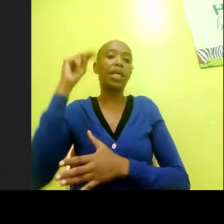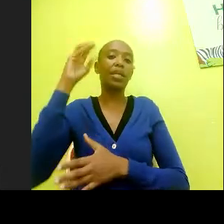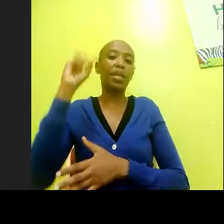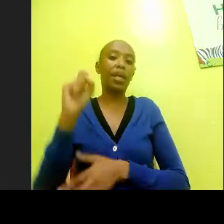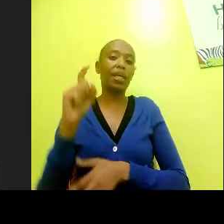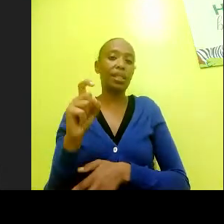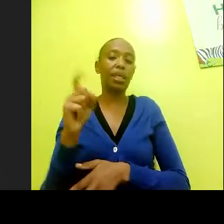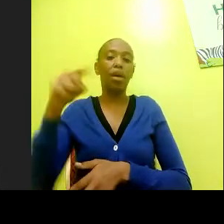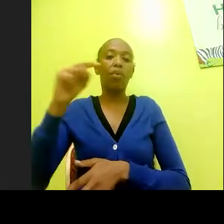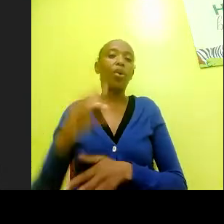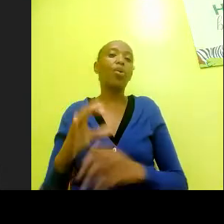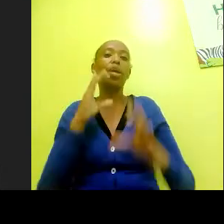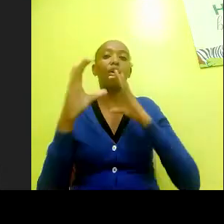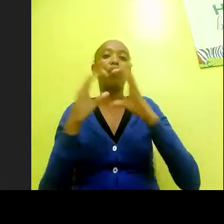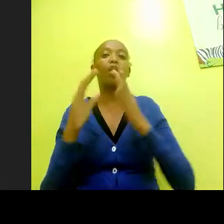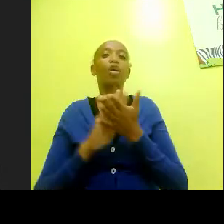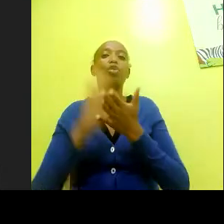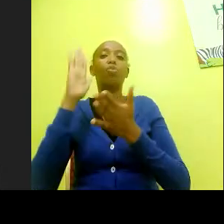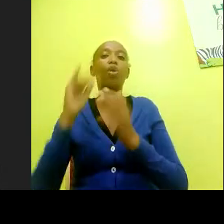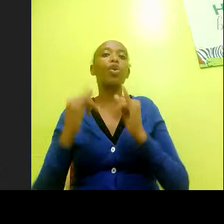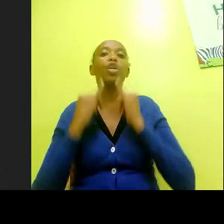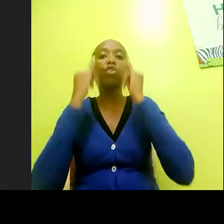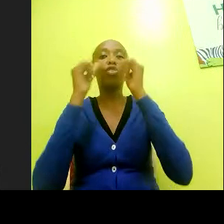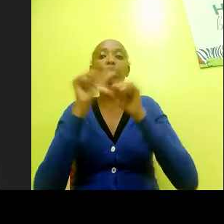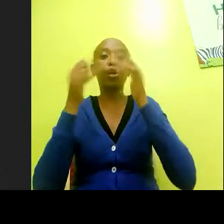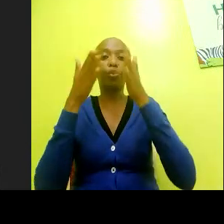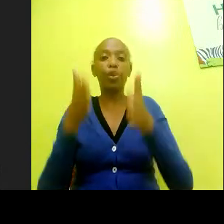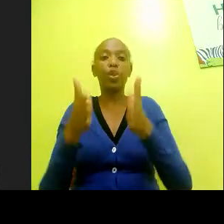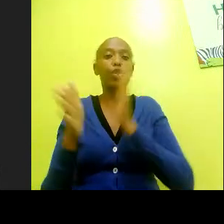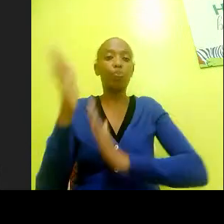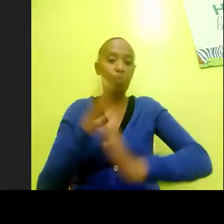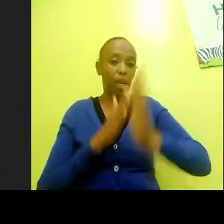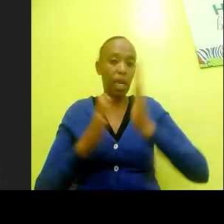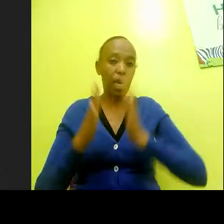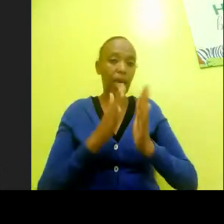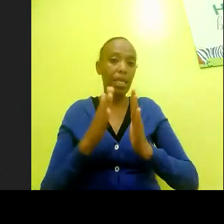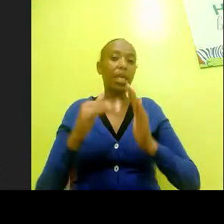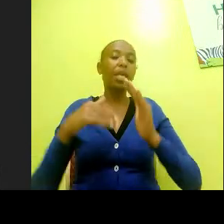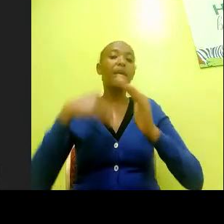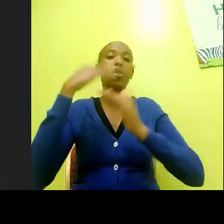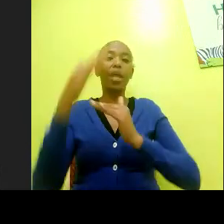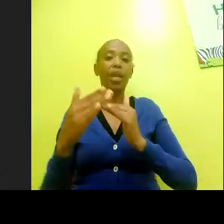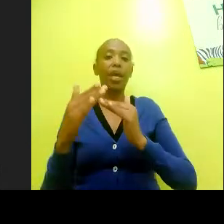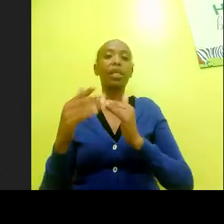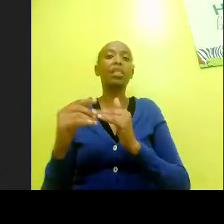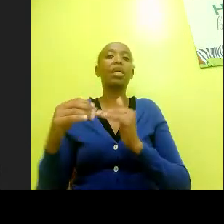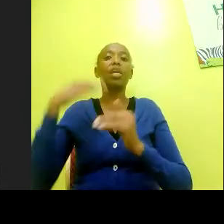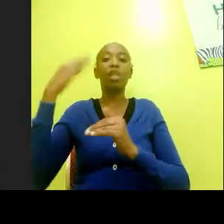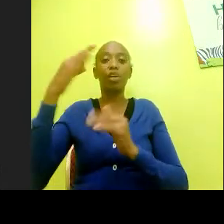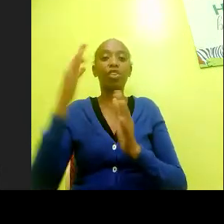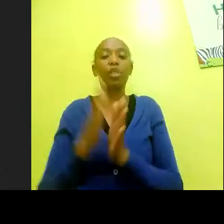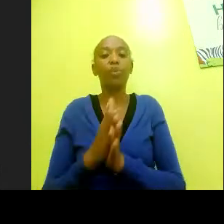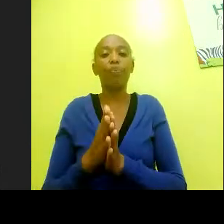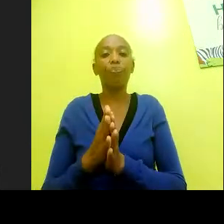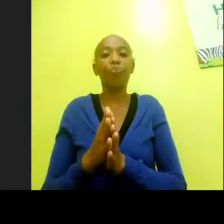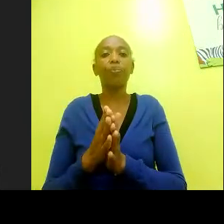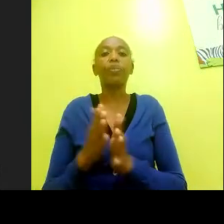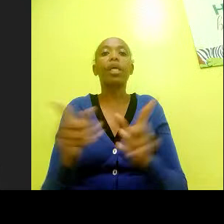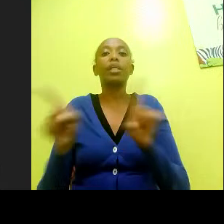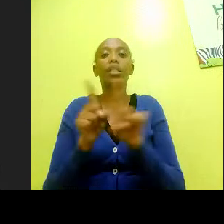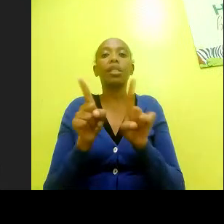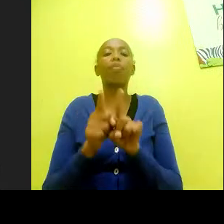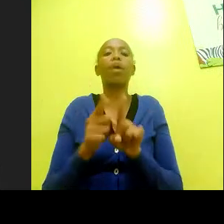will communicate further detail of this planned event in the next coming days. I also